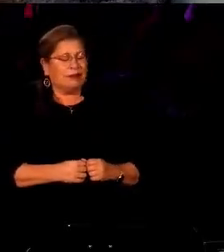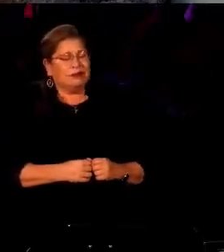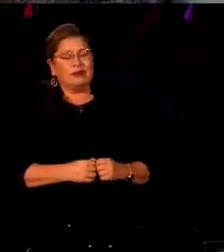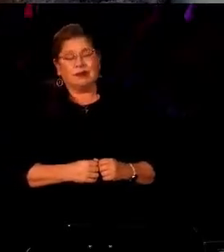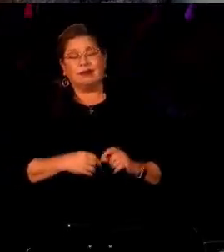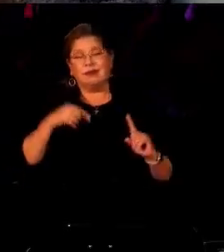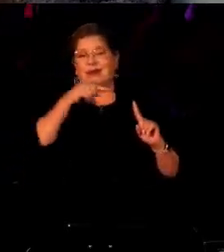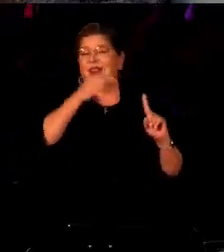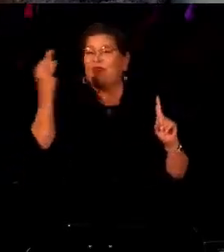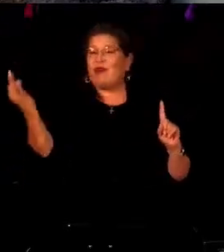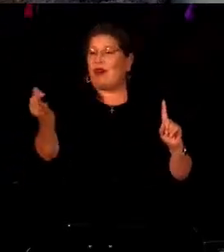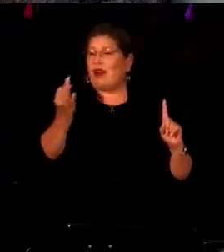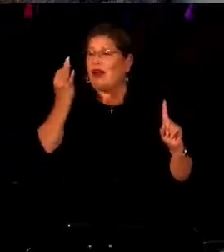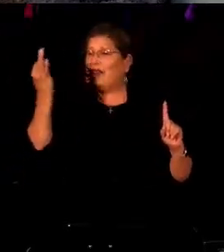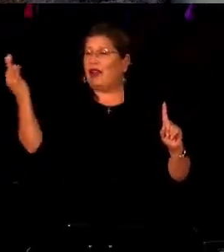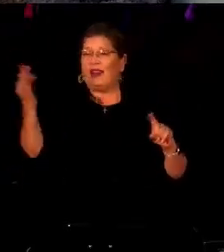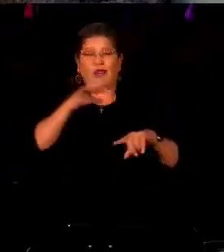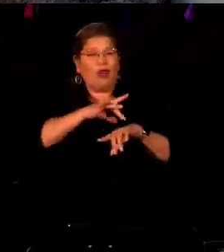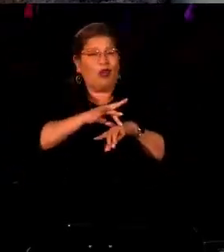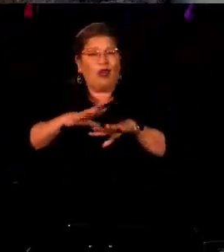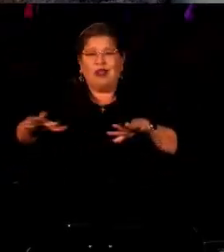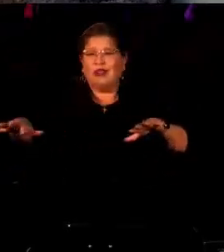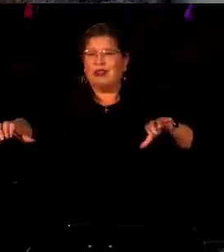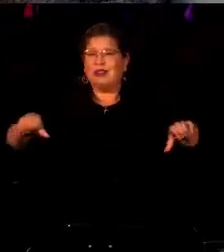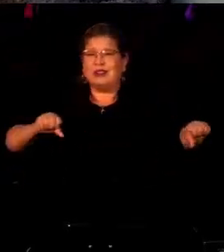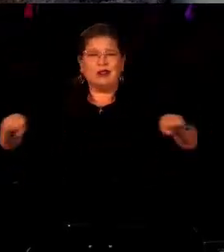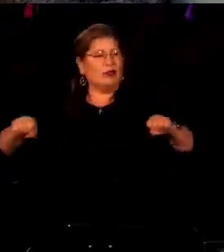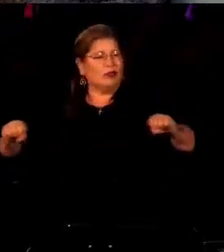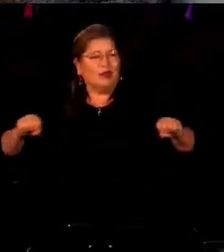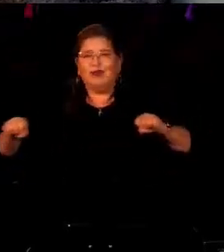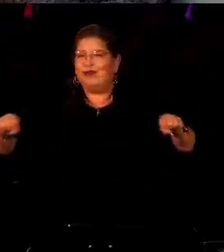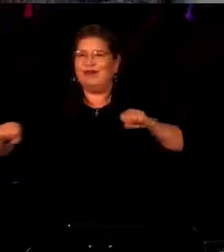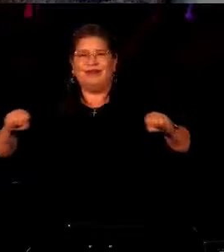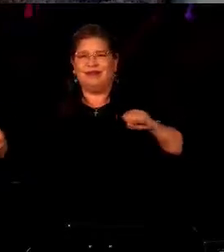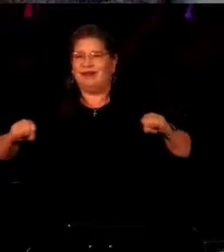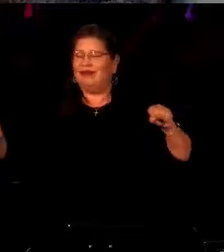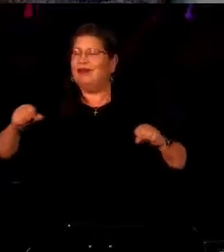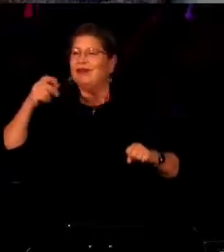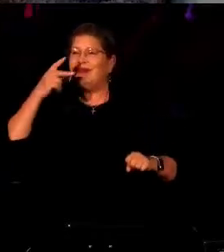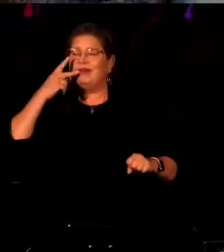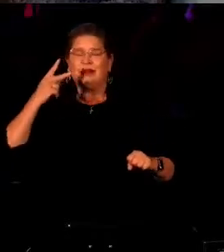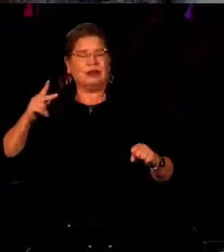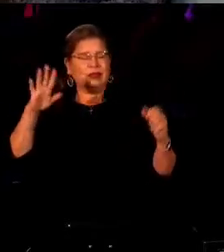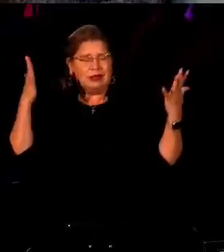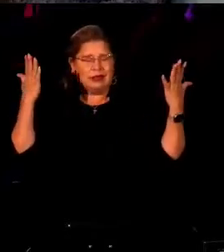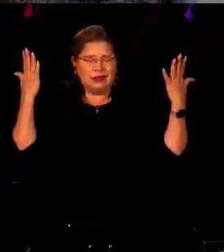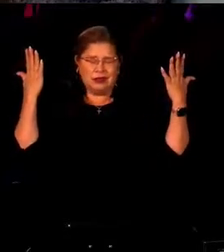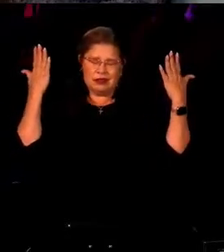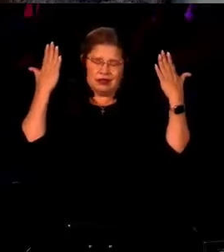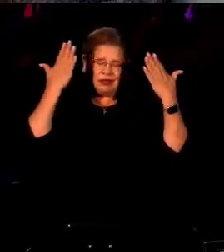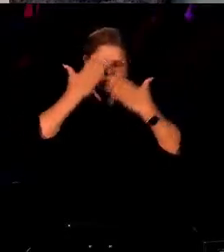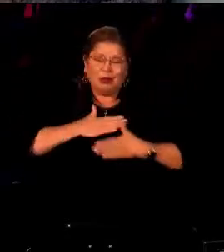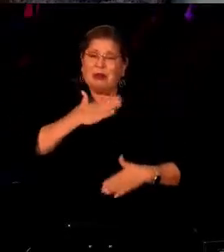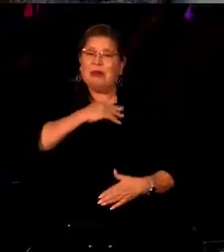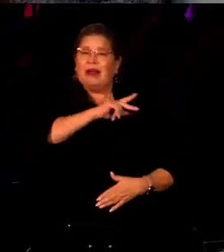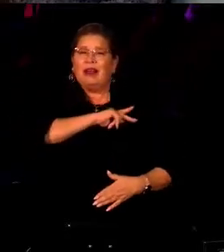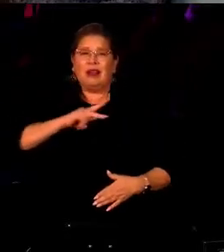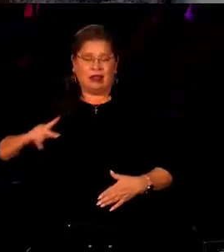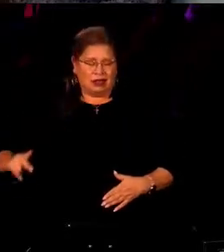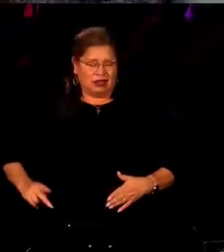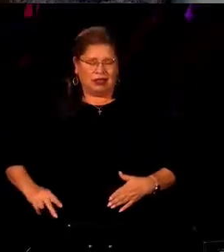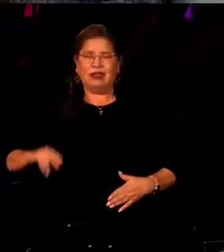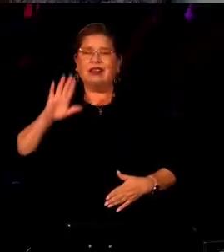coming. It's Friday, the earth trembles, the sky grows dark, my king yields